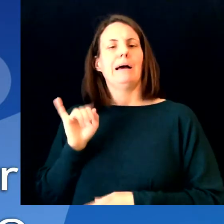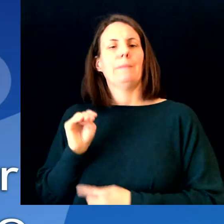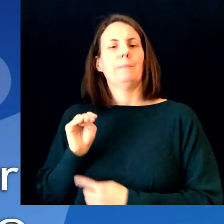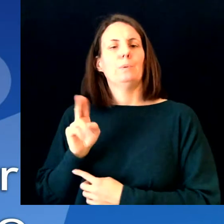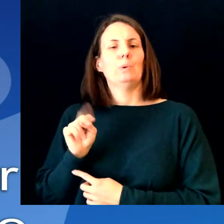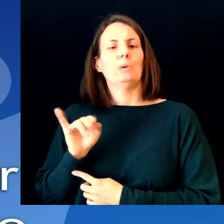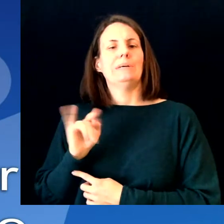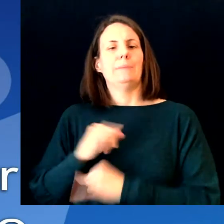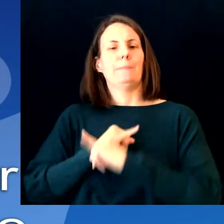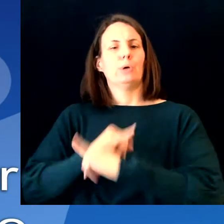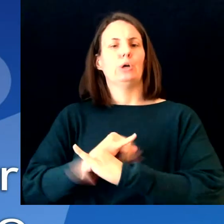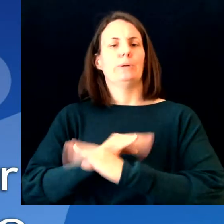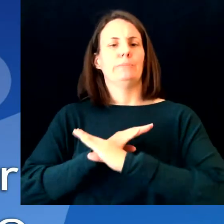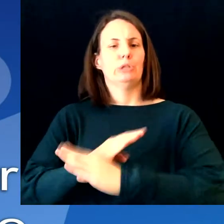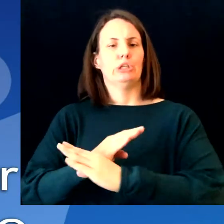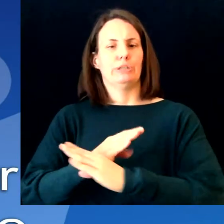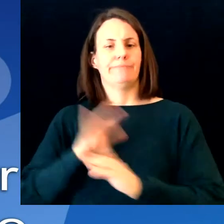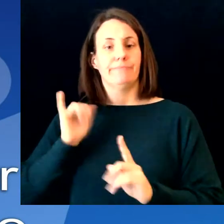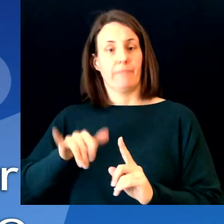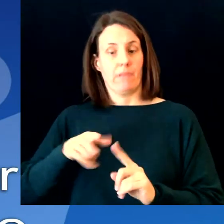to fade. Thank you very much.